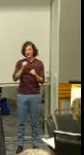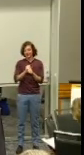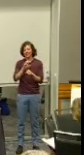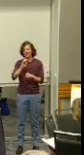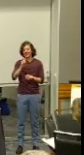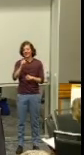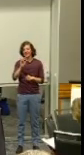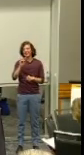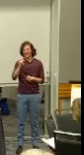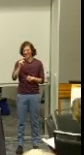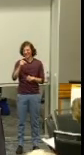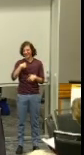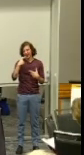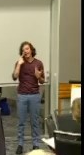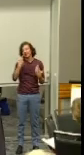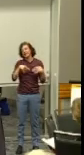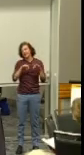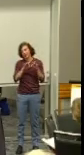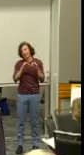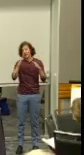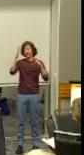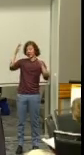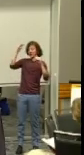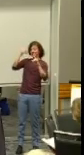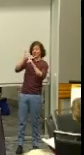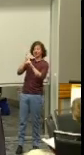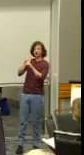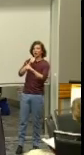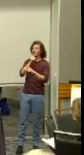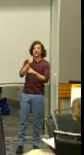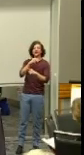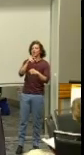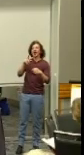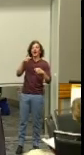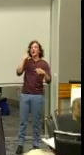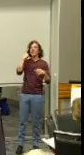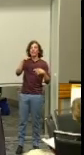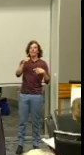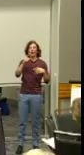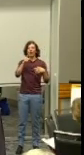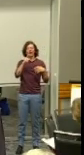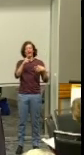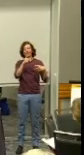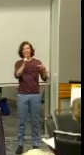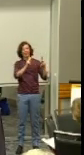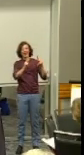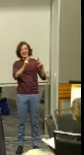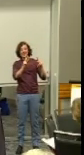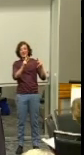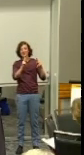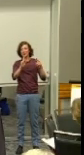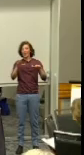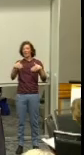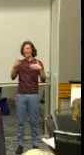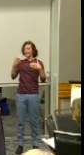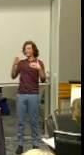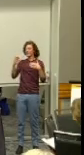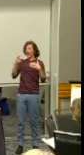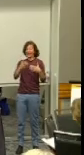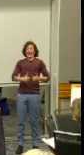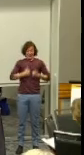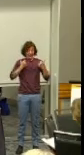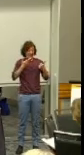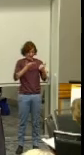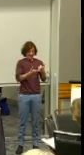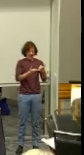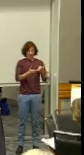things that's important, is that the expectation is not that the housers are providing those disability services. That's what's on us